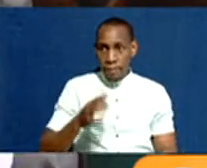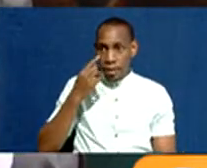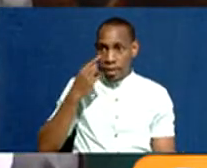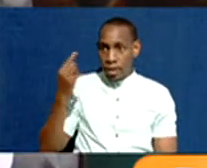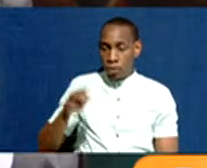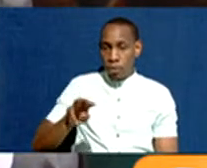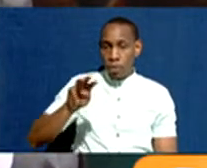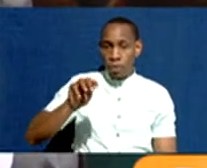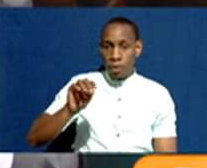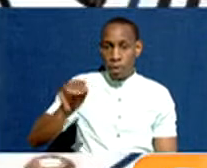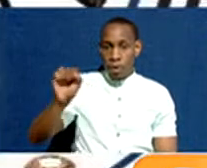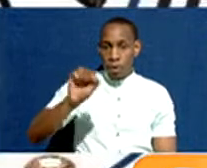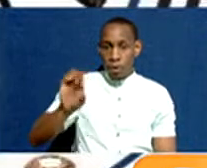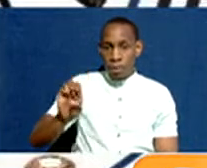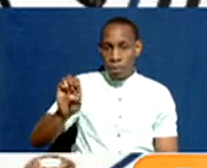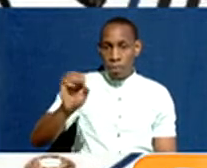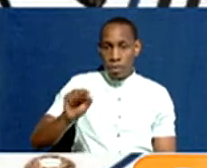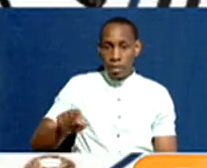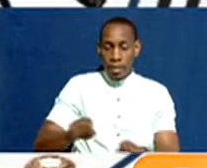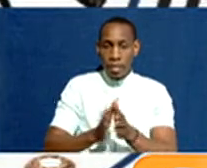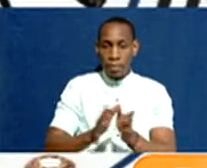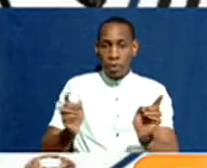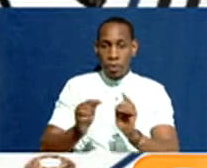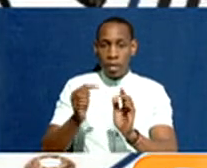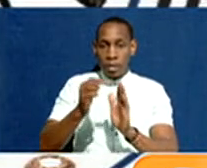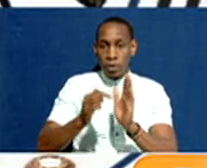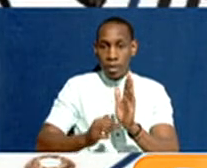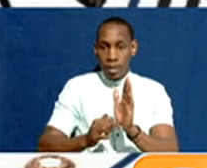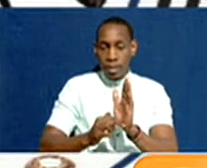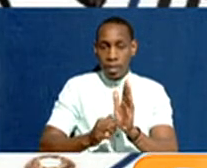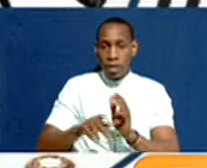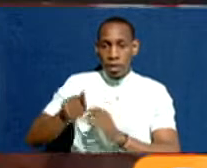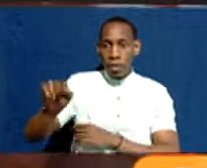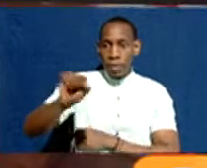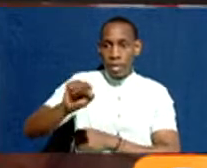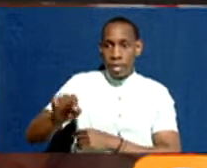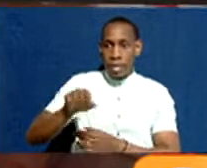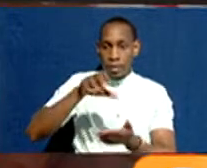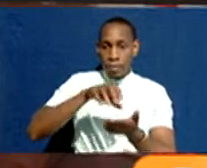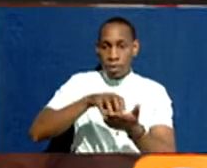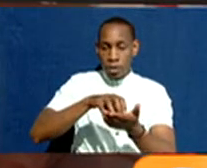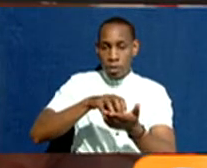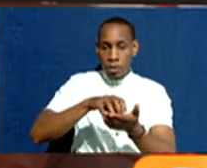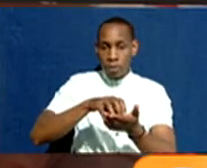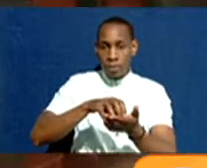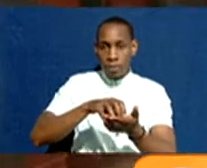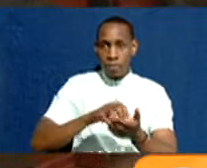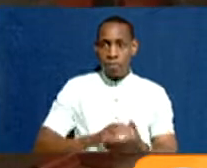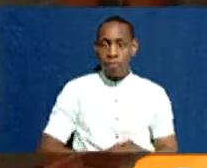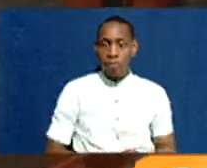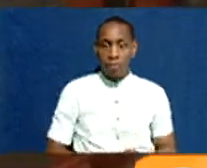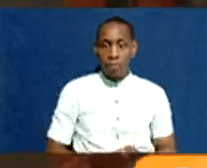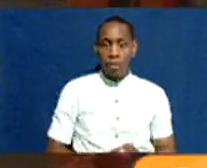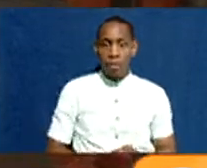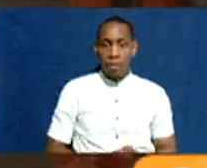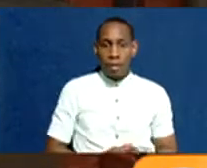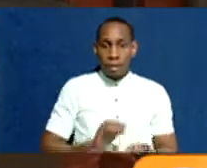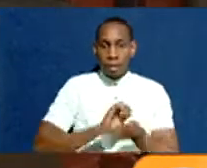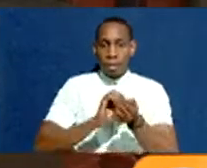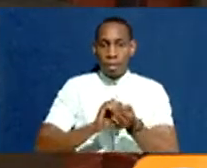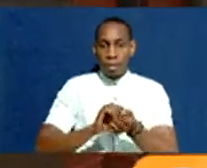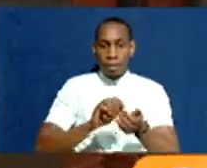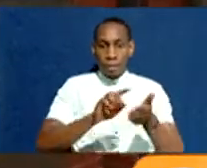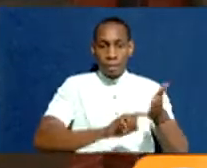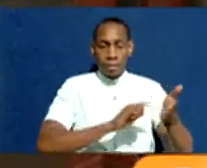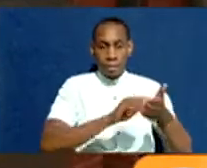Moses Lenolkulal, who is on the shortlist for principal secretary applicants. Charges against former Kenya